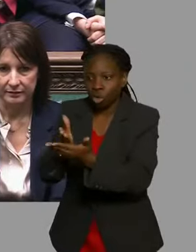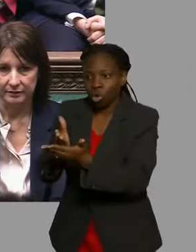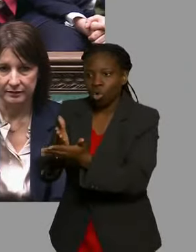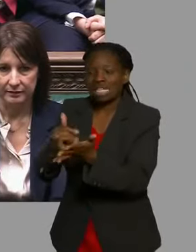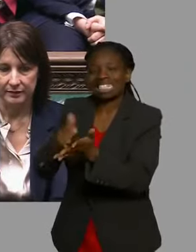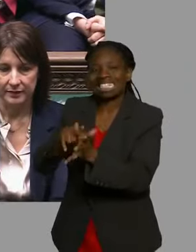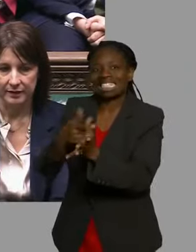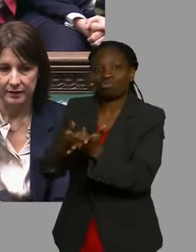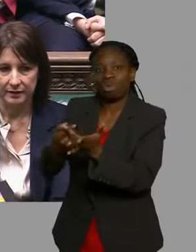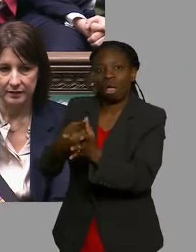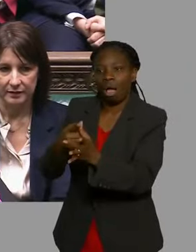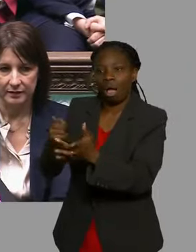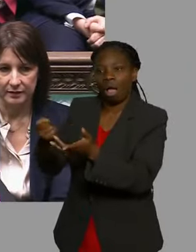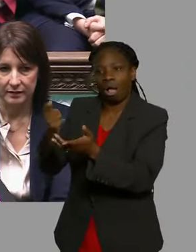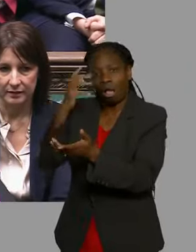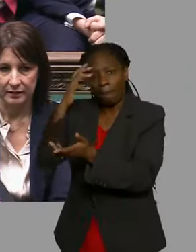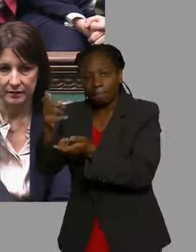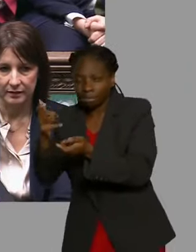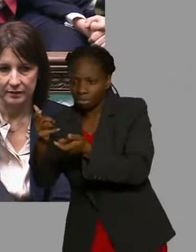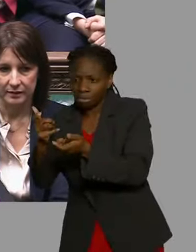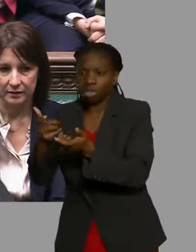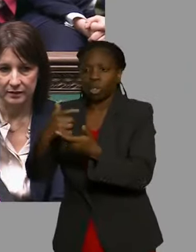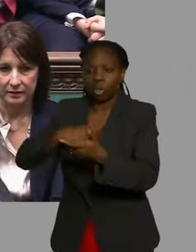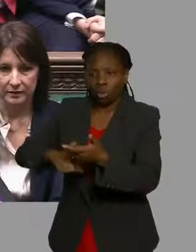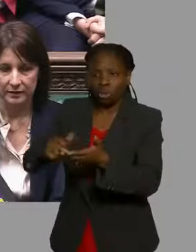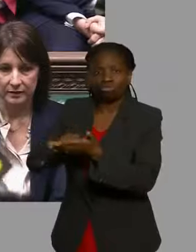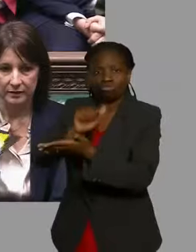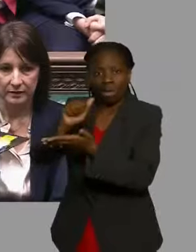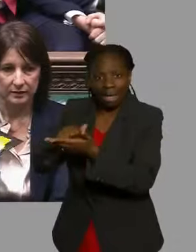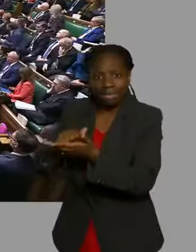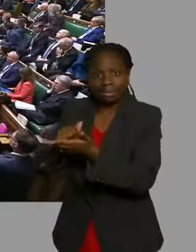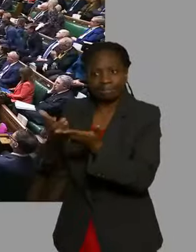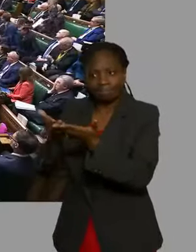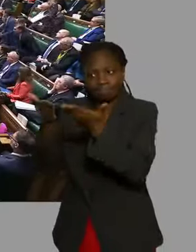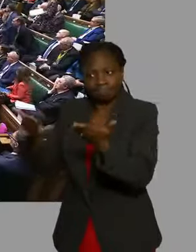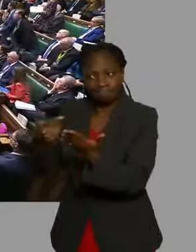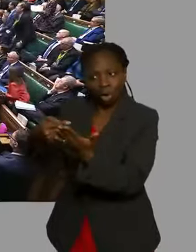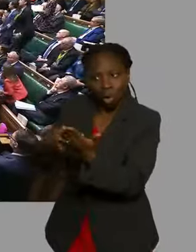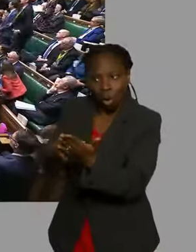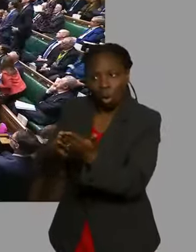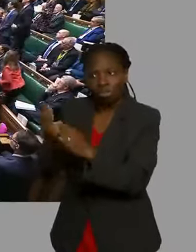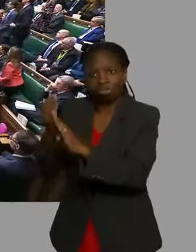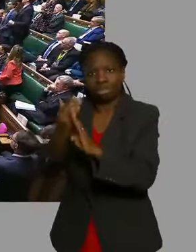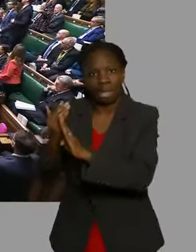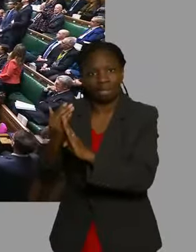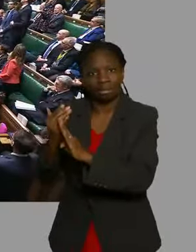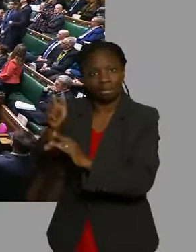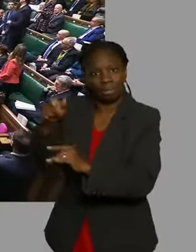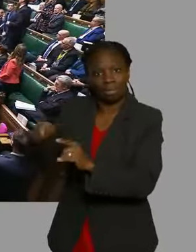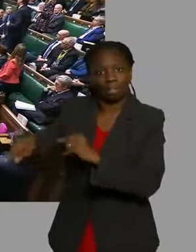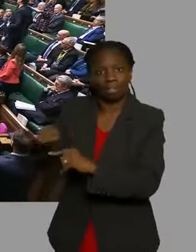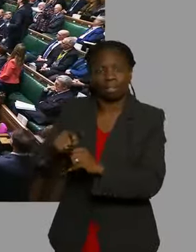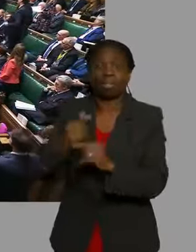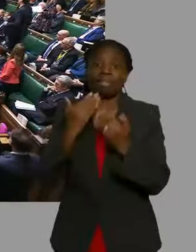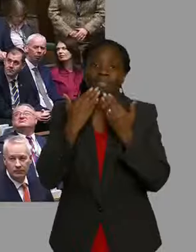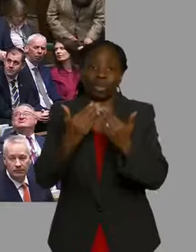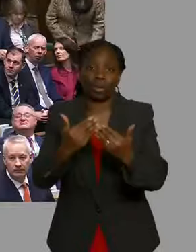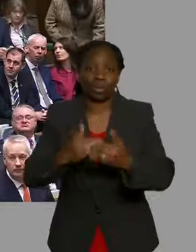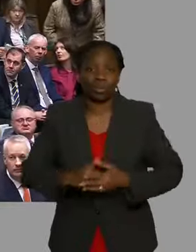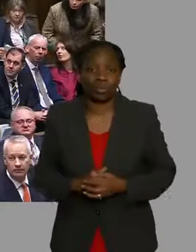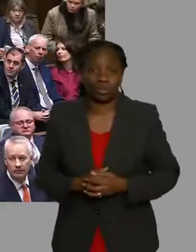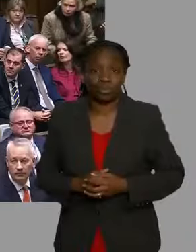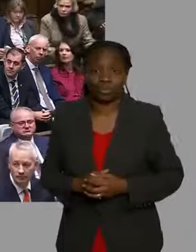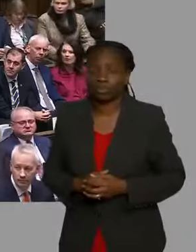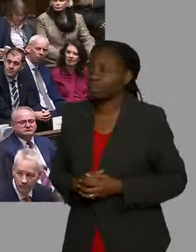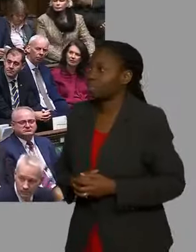all citizens across all sectors. Thank you, Mr. Speaker. Dave Dugan. Mr. Speaker, before the election, this Prime